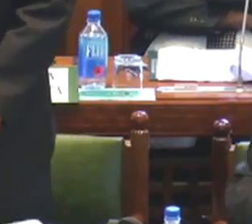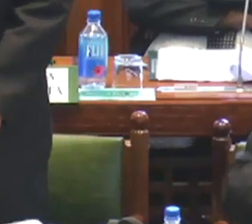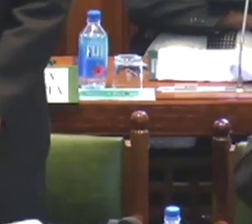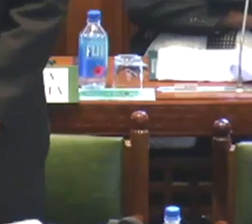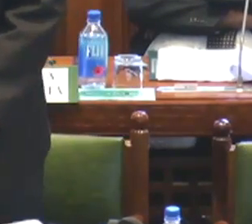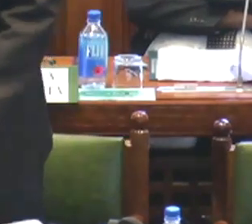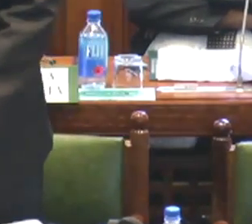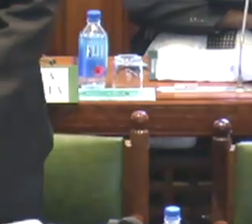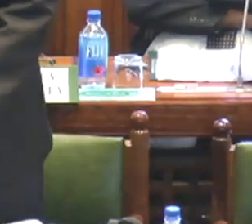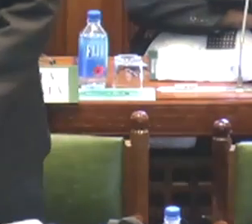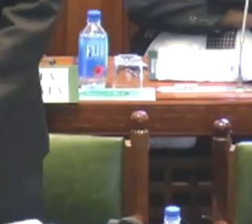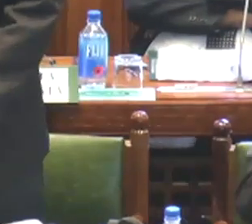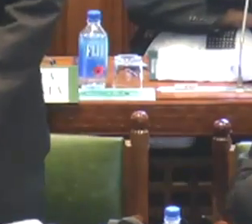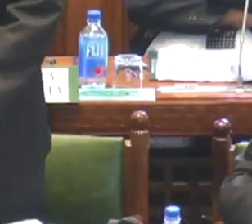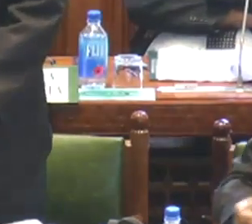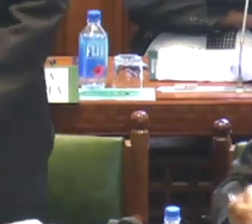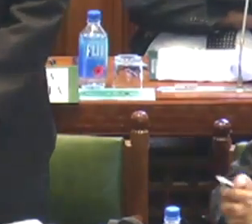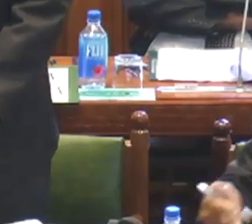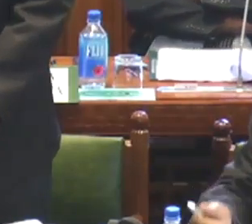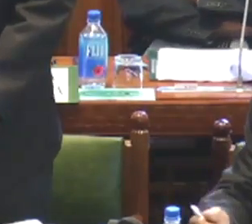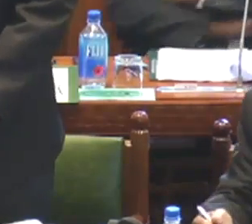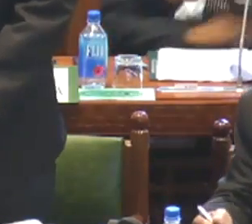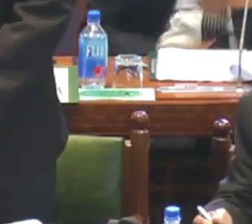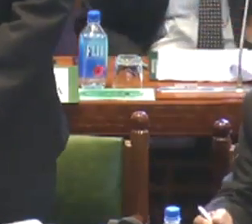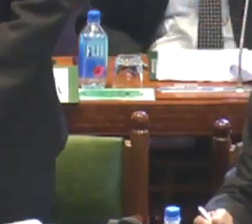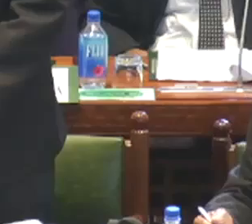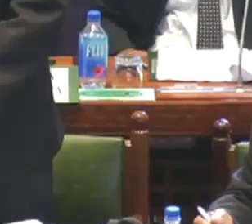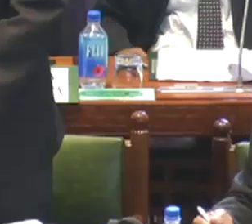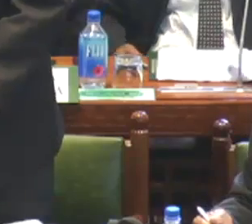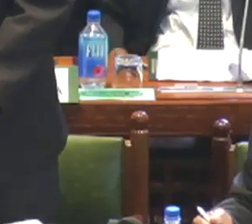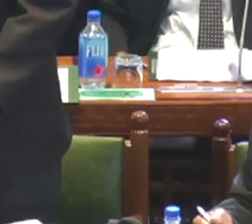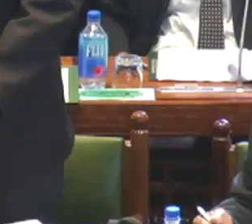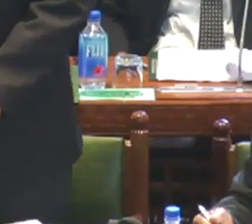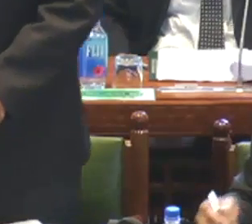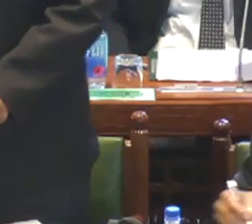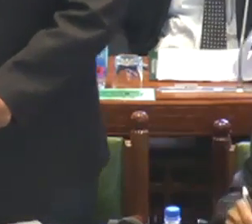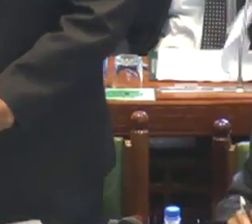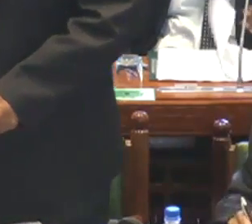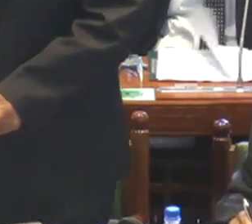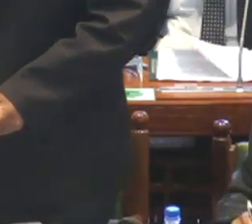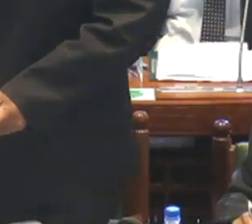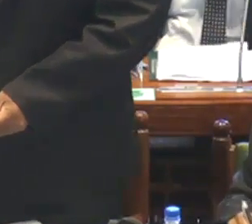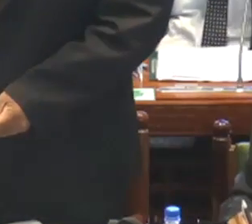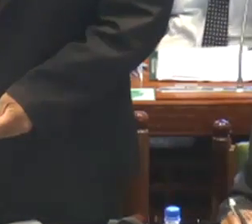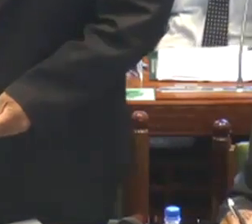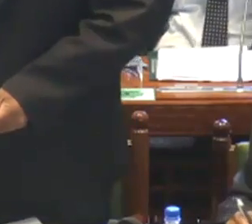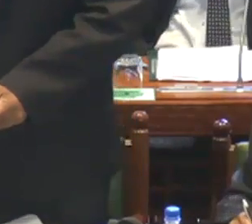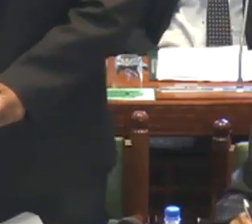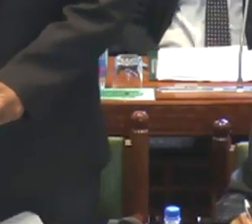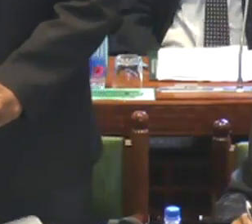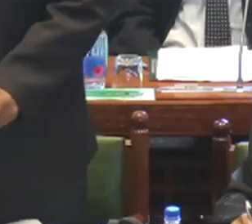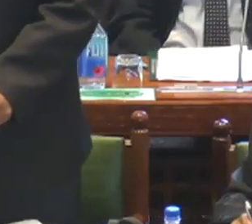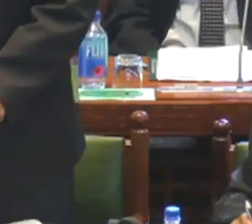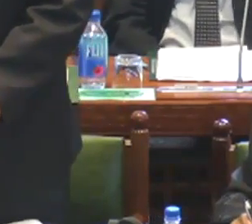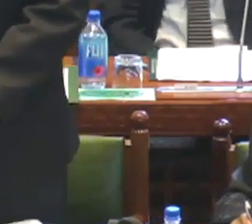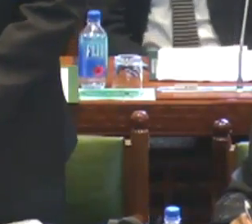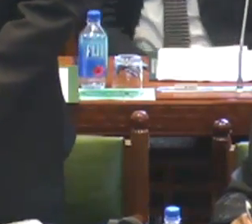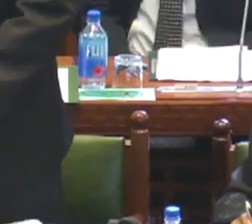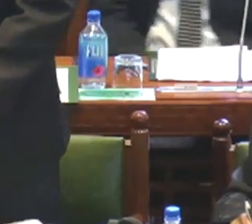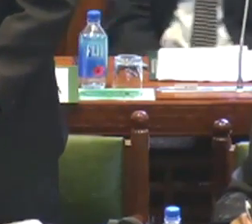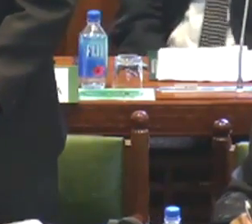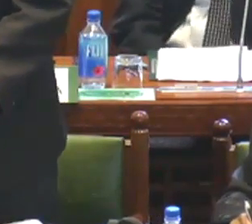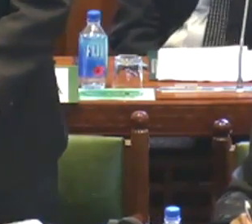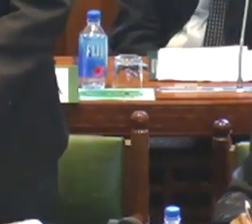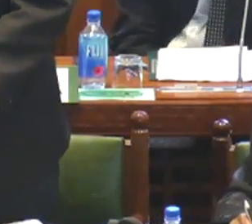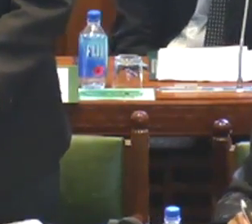And I rise to stand to ask question 116 of 2017, a question to the Attorney General,